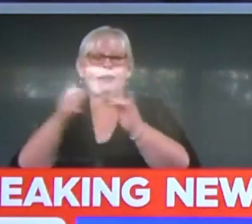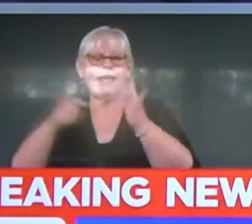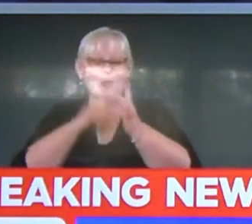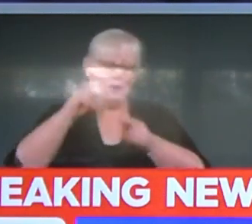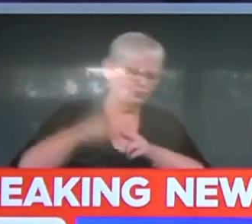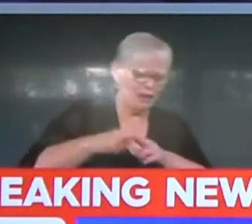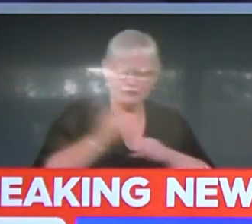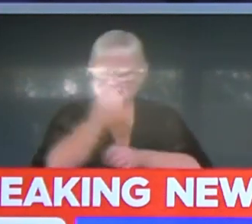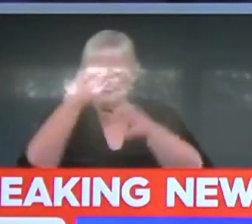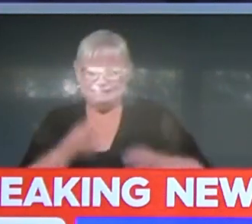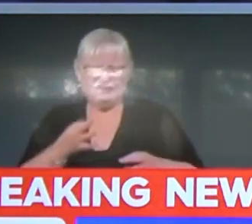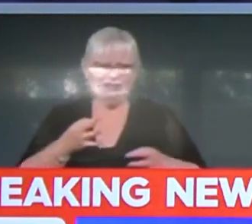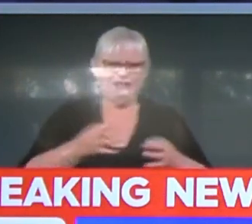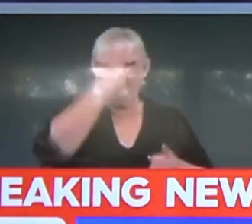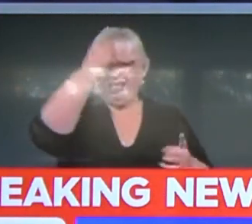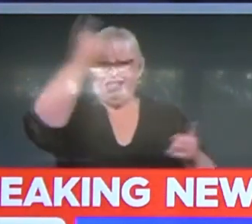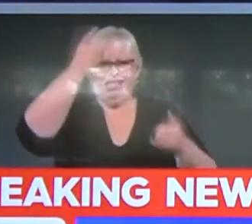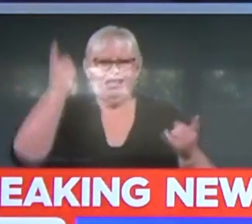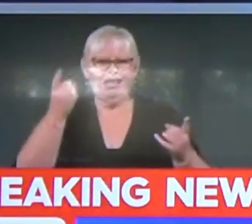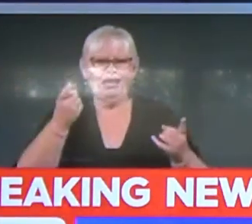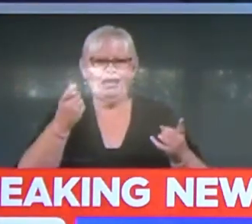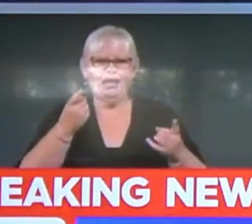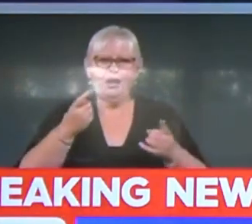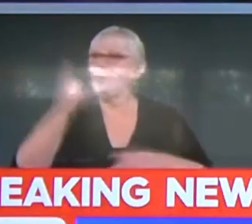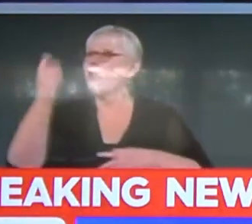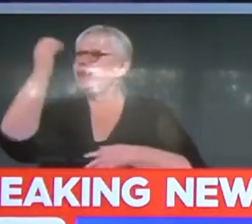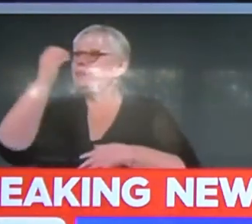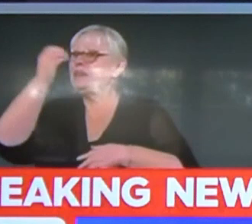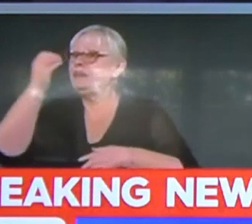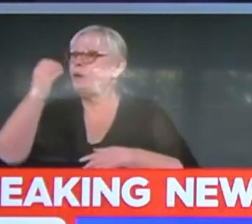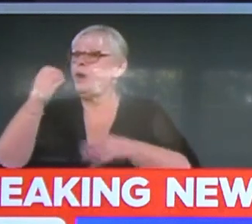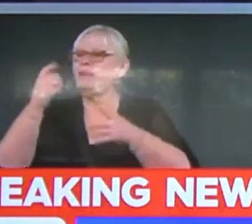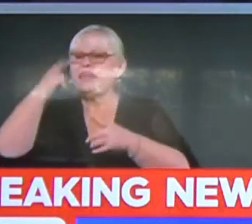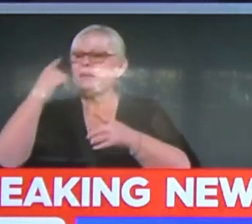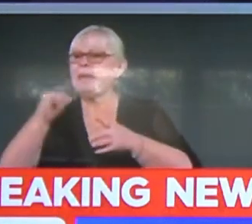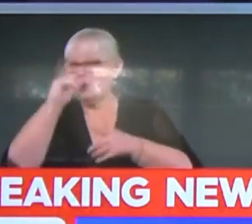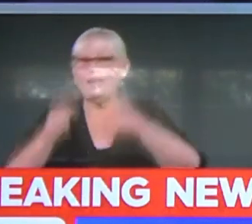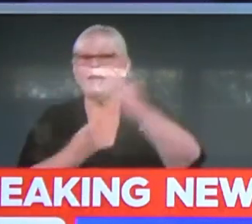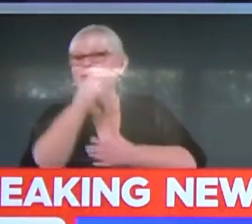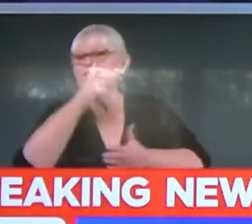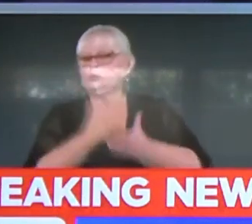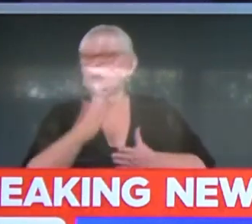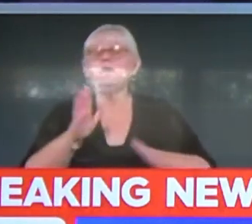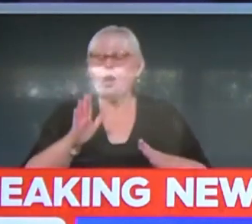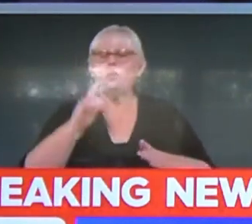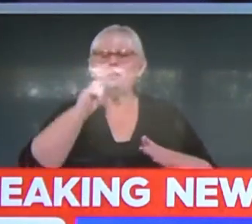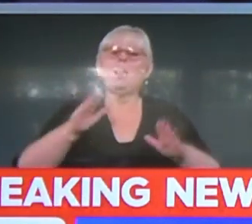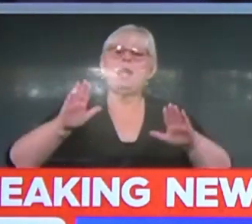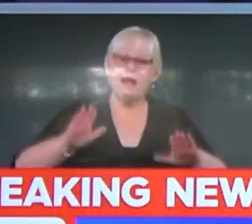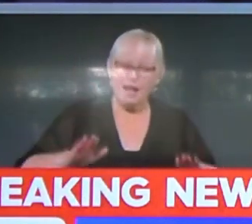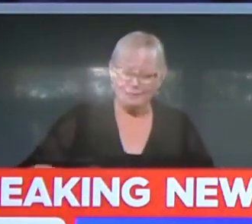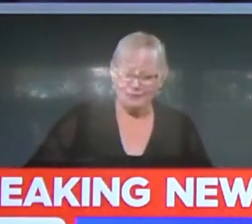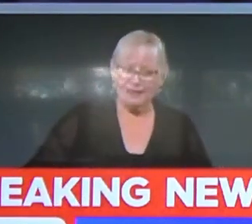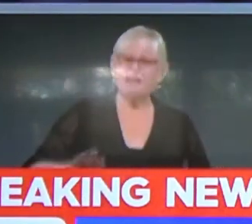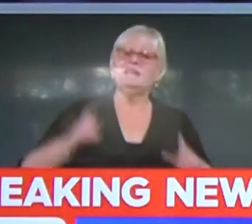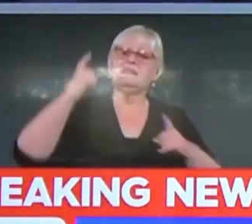rush on the sense of an opinion of inevitability. We will calmly consider